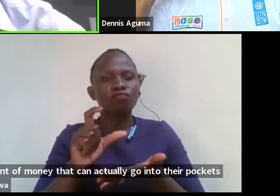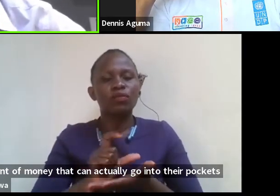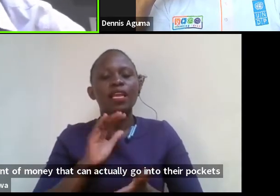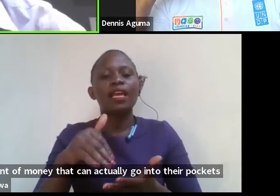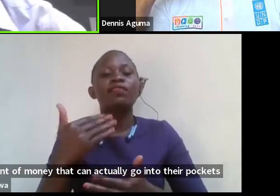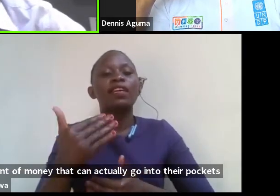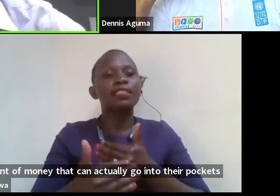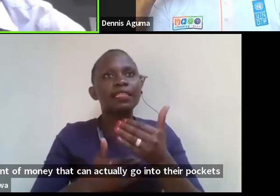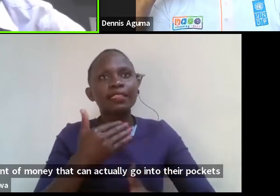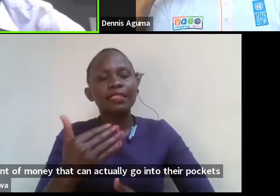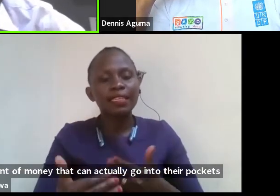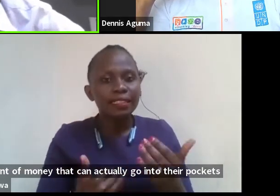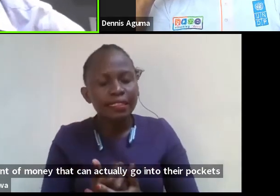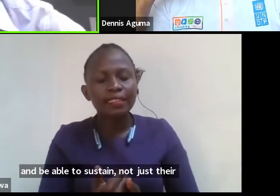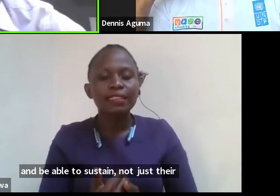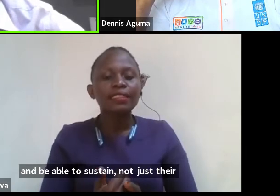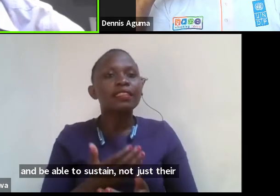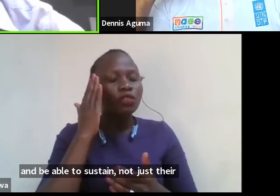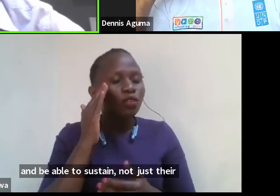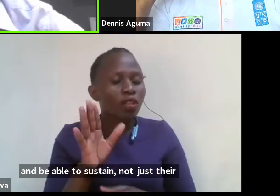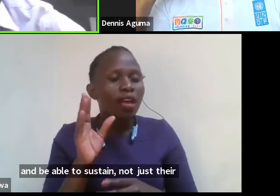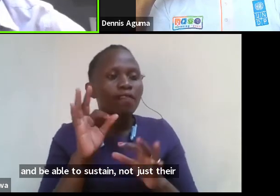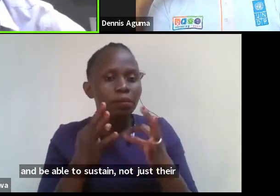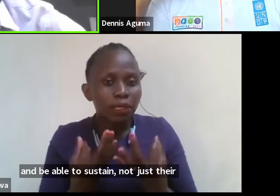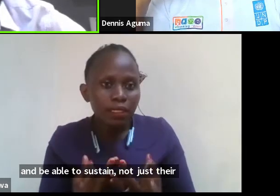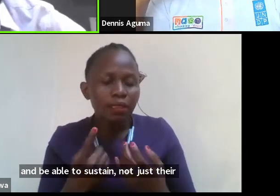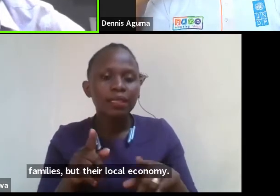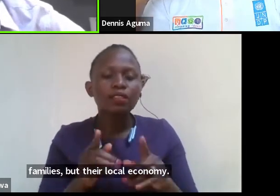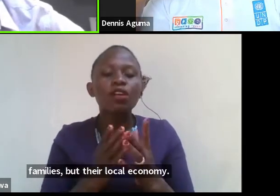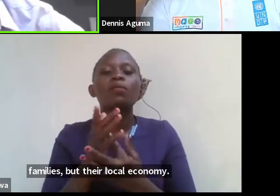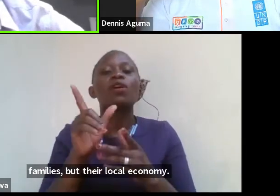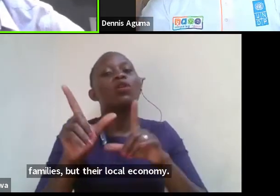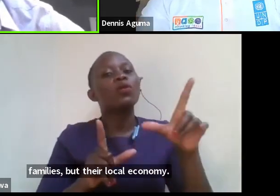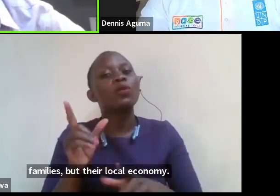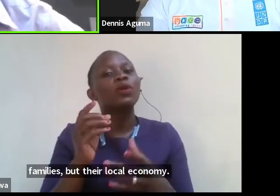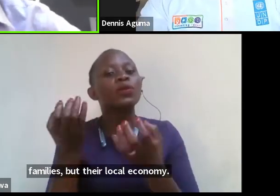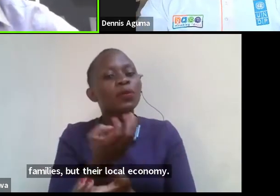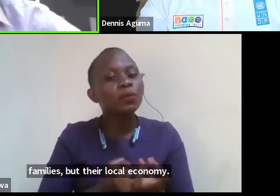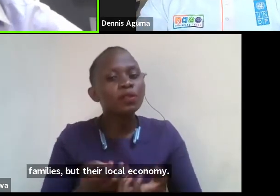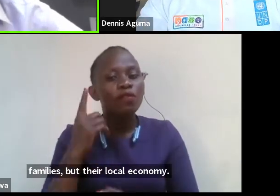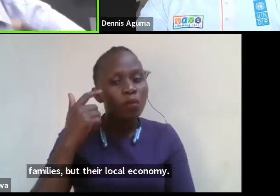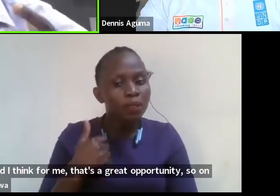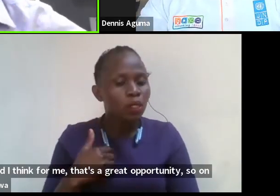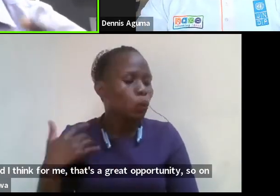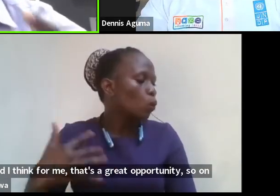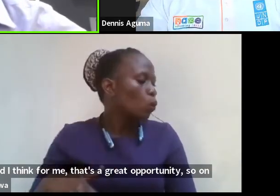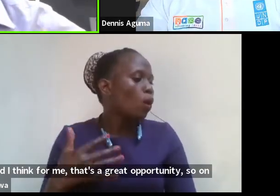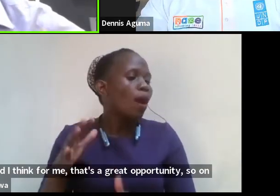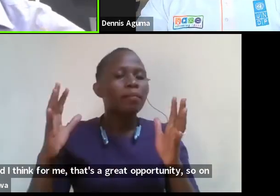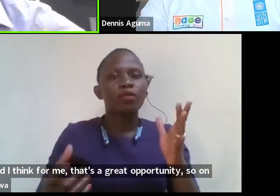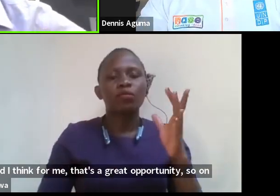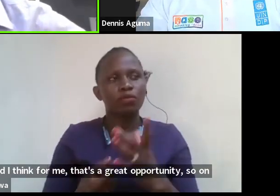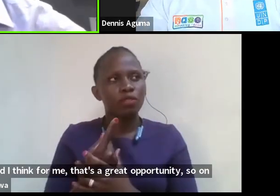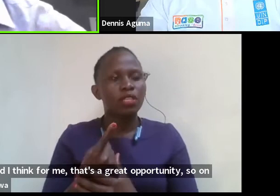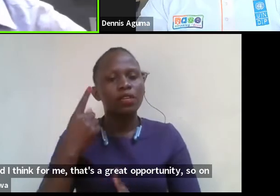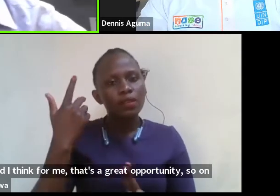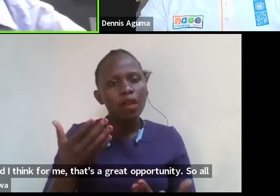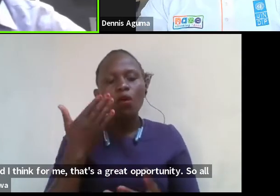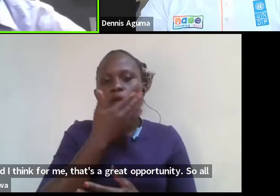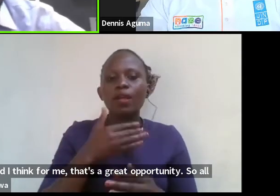their families, but their local economy. And I think for me, that's a great opportunity. So oil and gas is going to come, yes, but